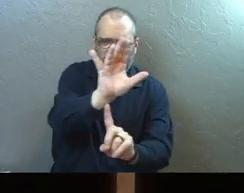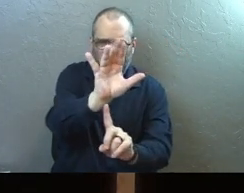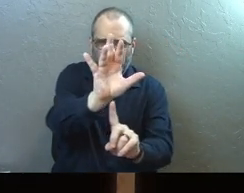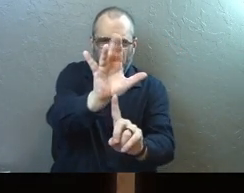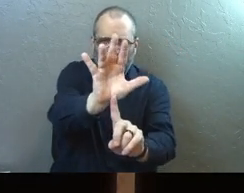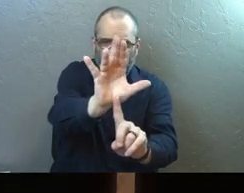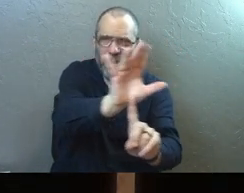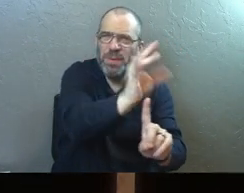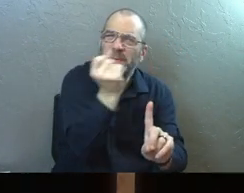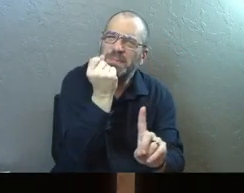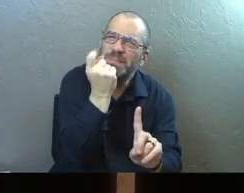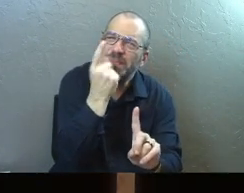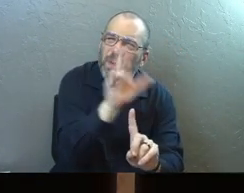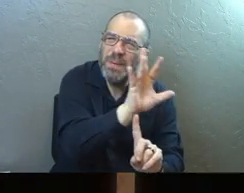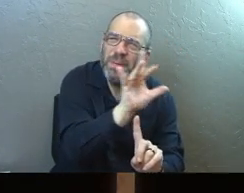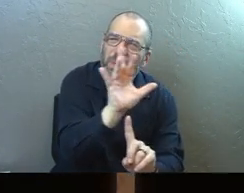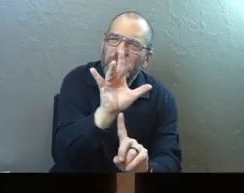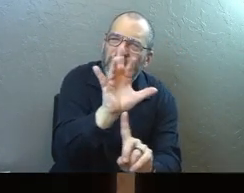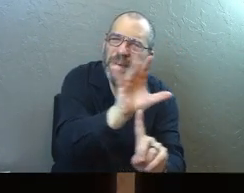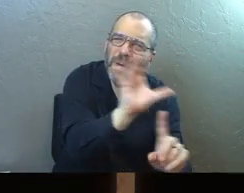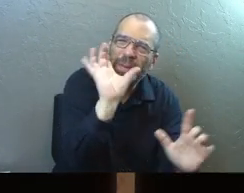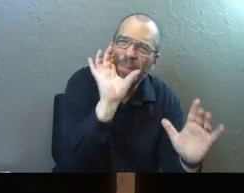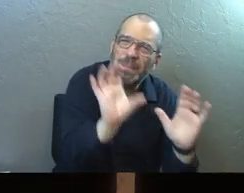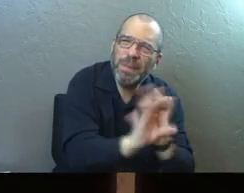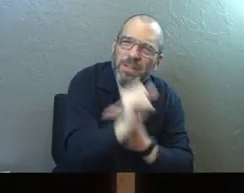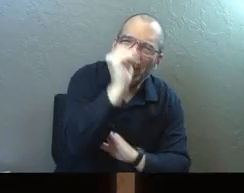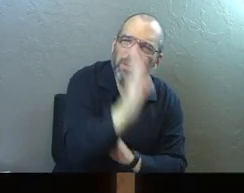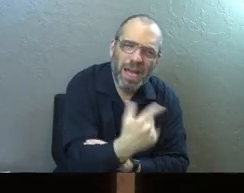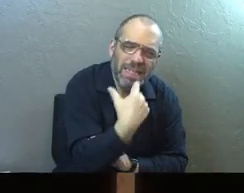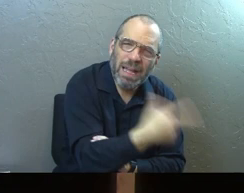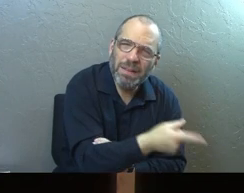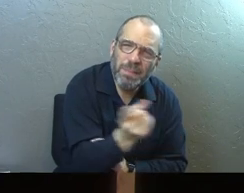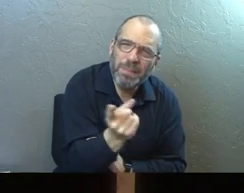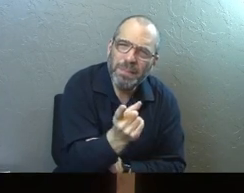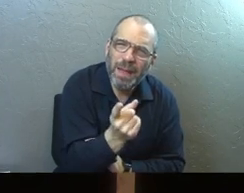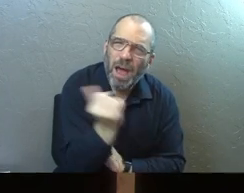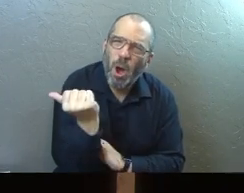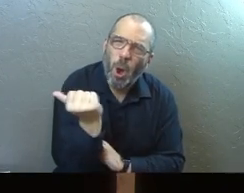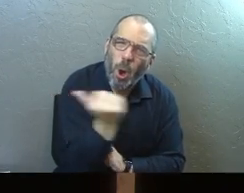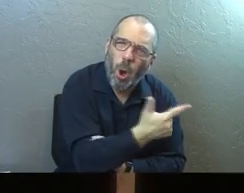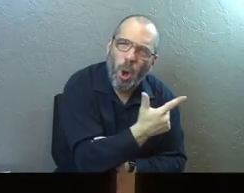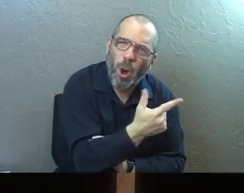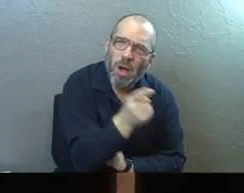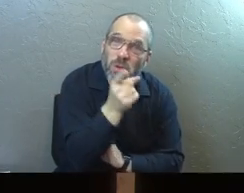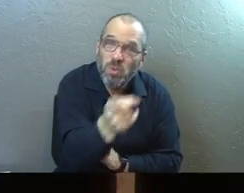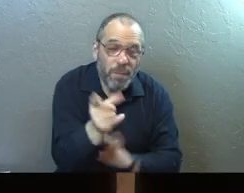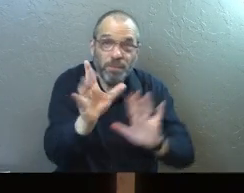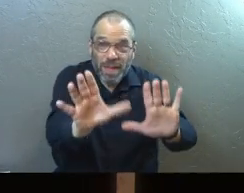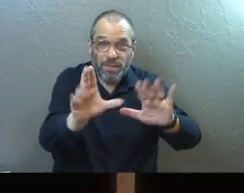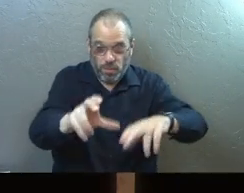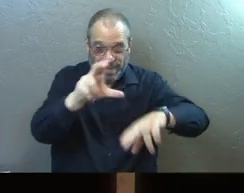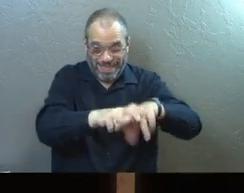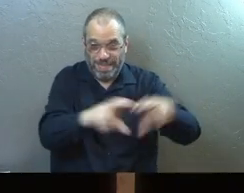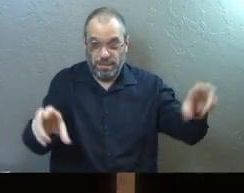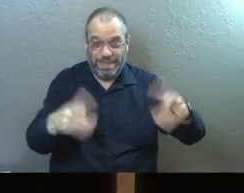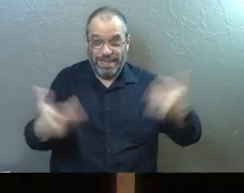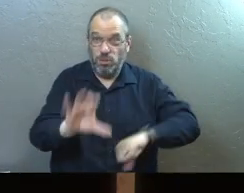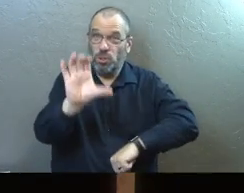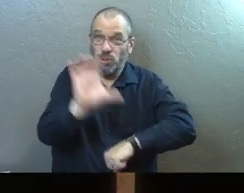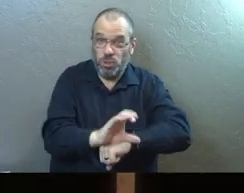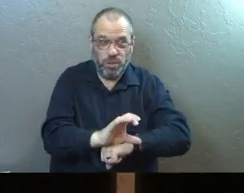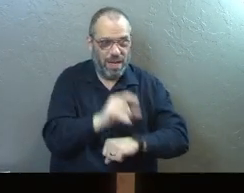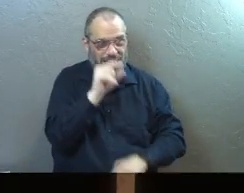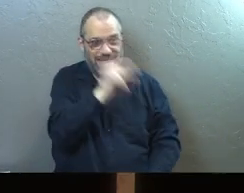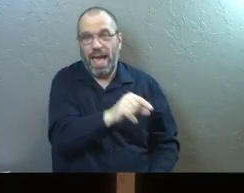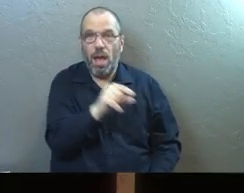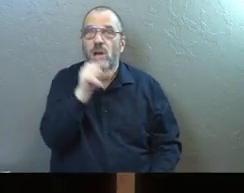heads. Do you see the symbolism of God, what he's trying to say? Every single one of you, if all of us that are here today would